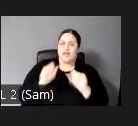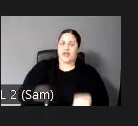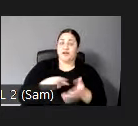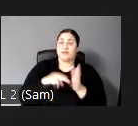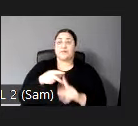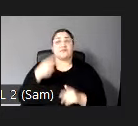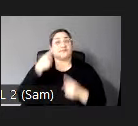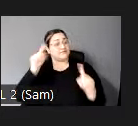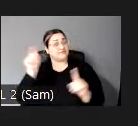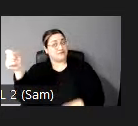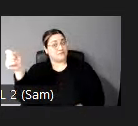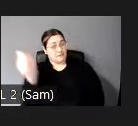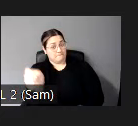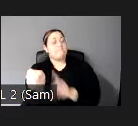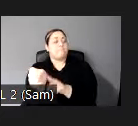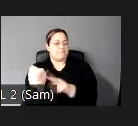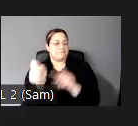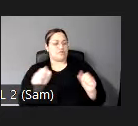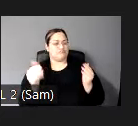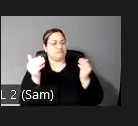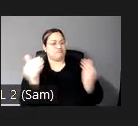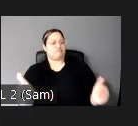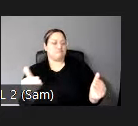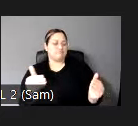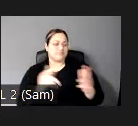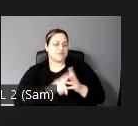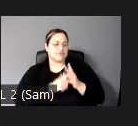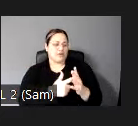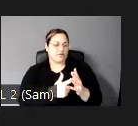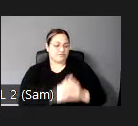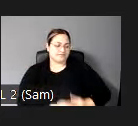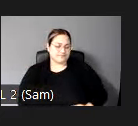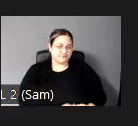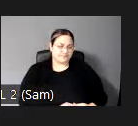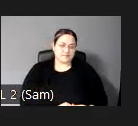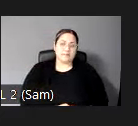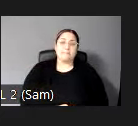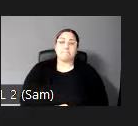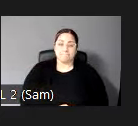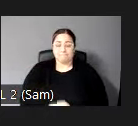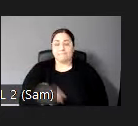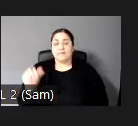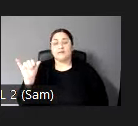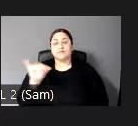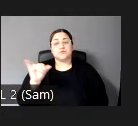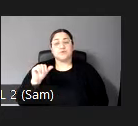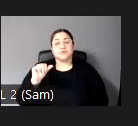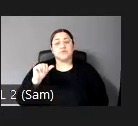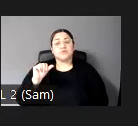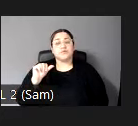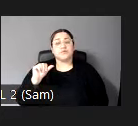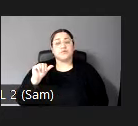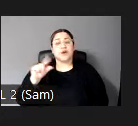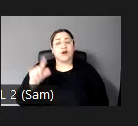enact the number of recommendations that we've made. Additionally, the Alzheimer Society also just released a